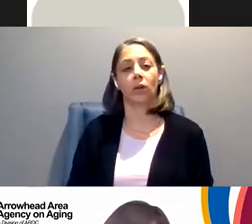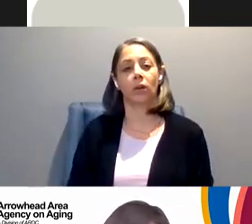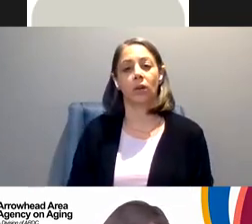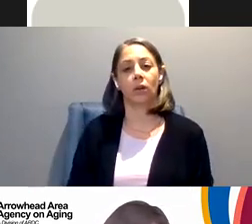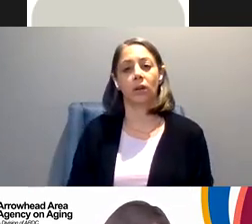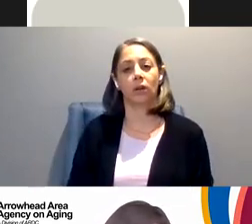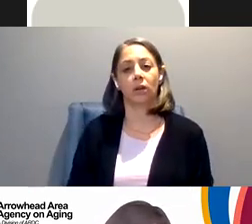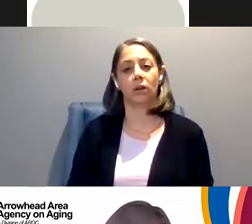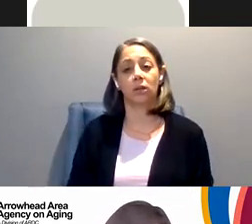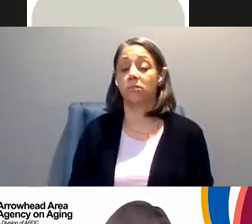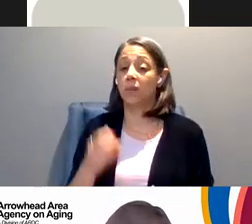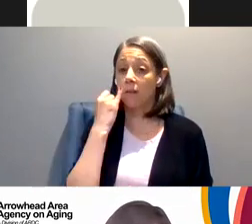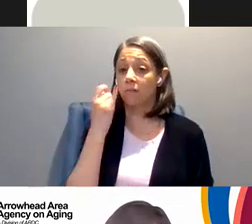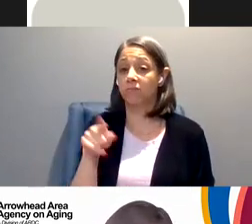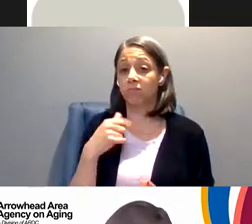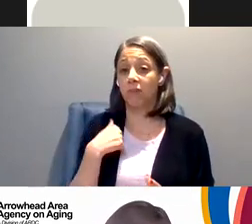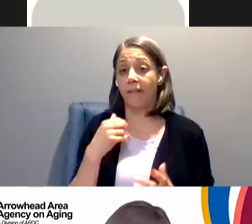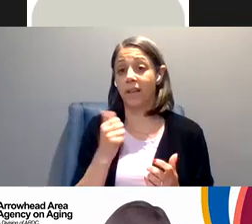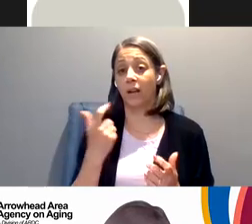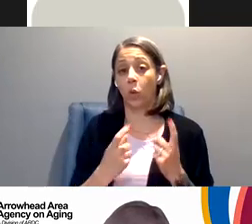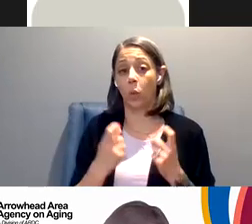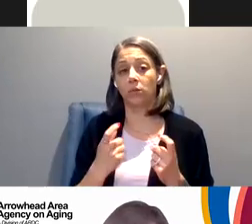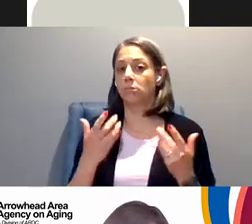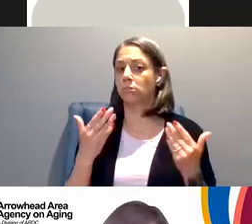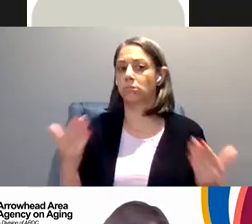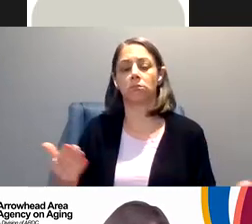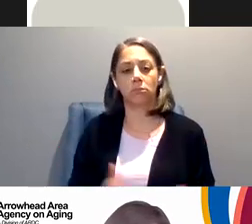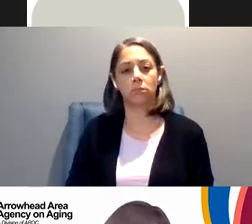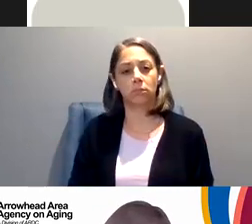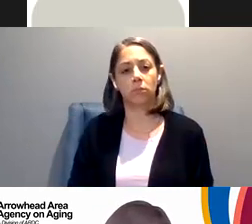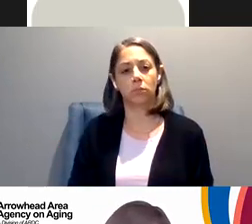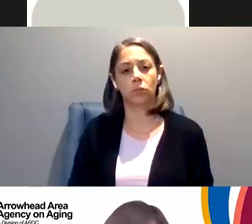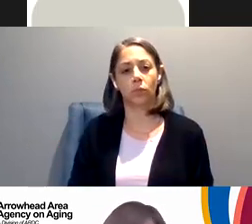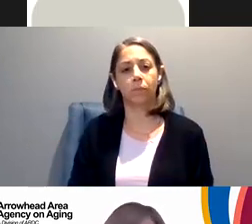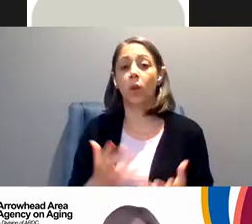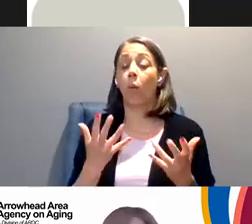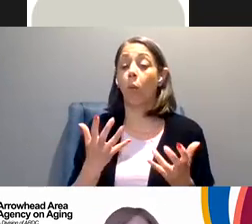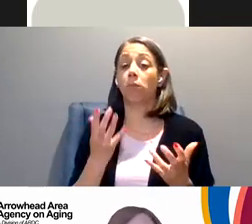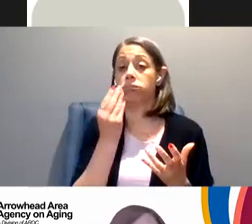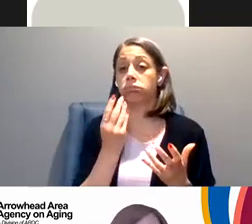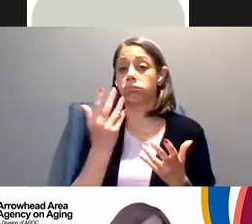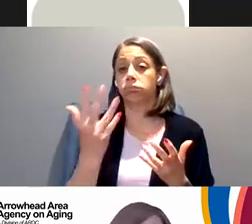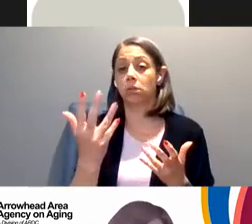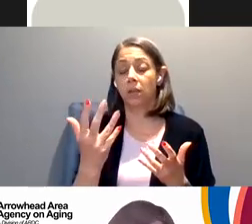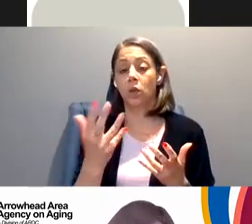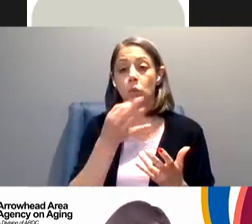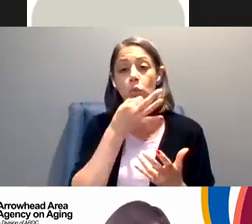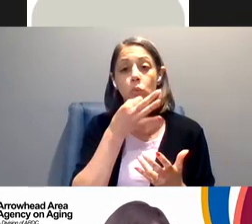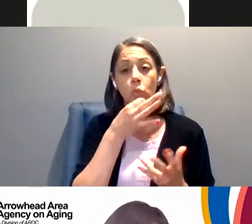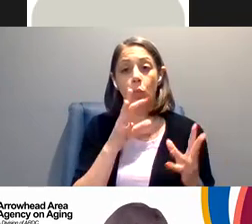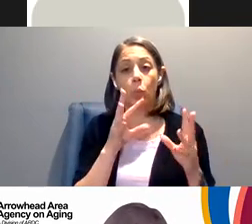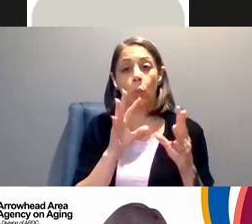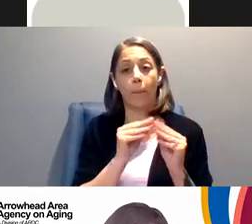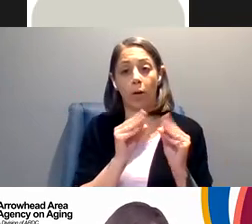If there are questions, we welcome them. I do want to let you know about upcoming webinars